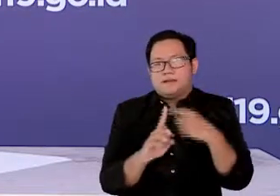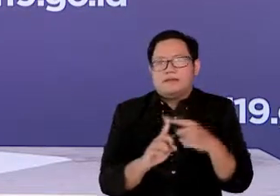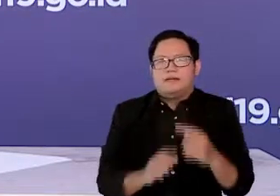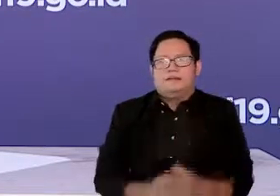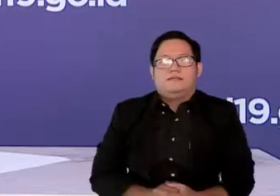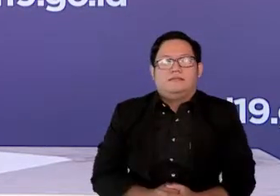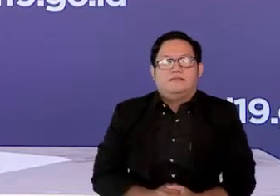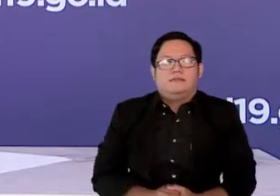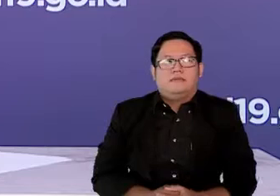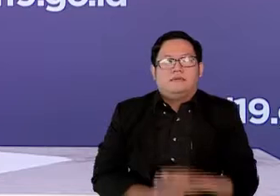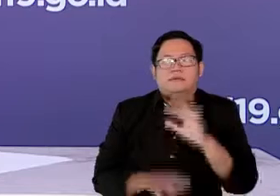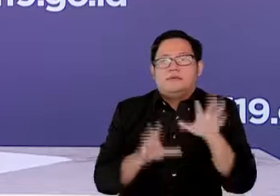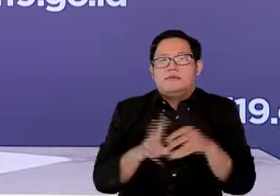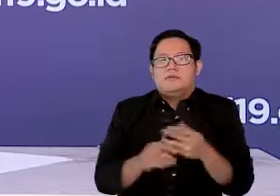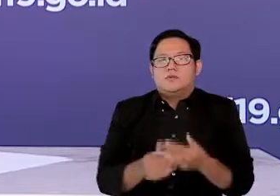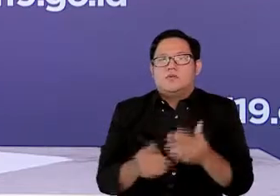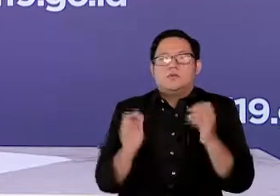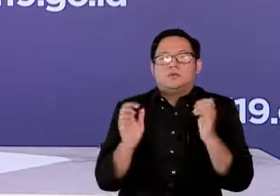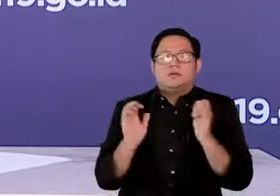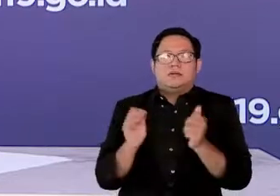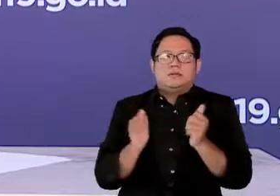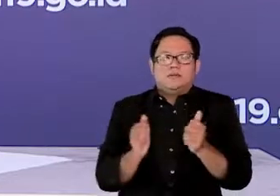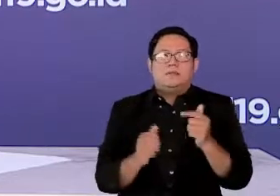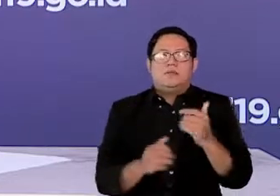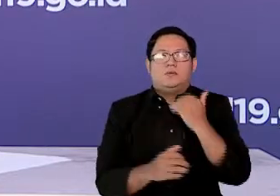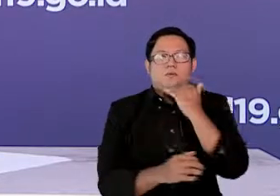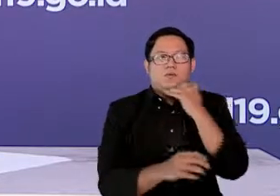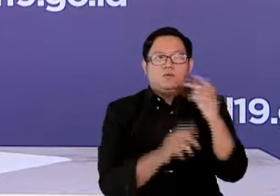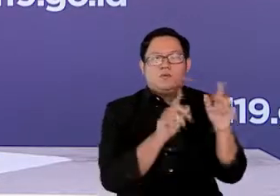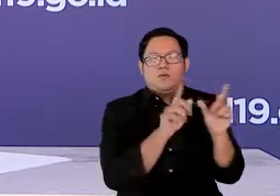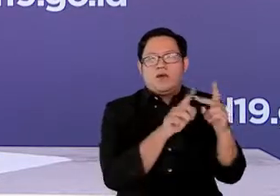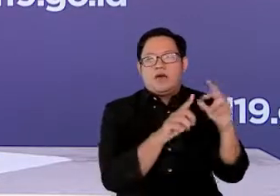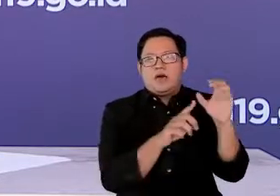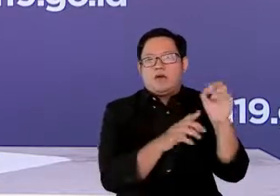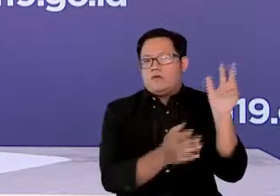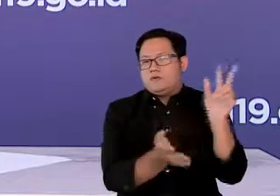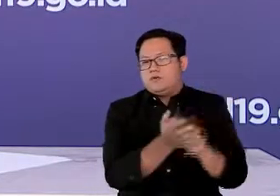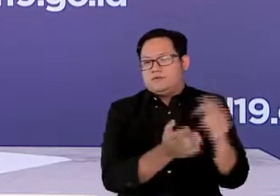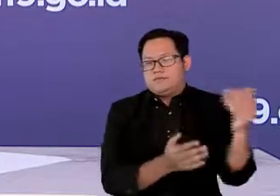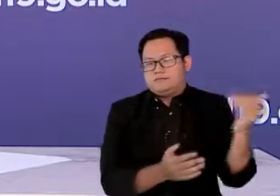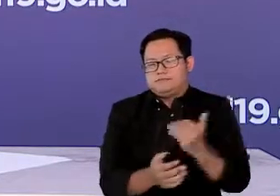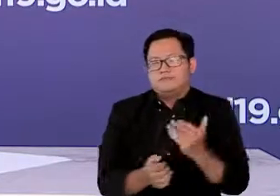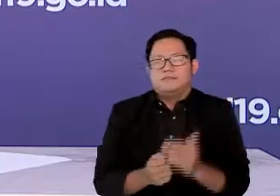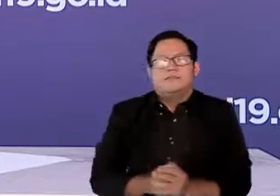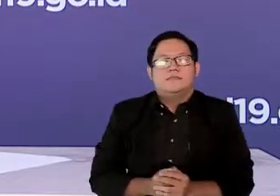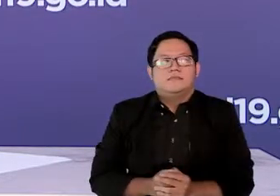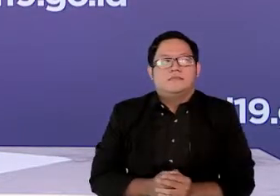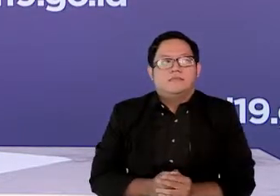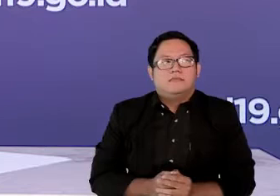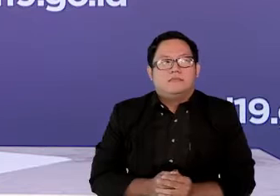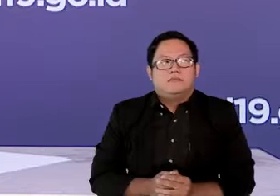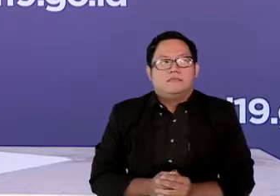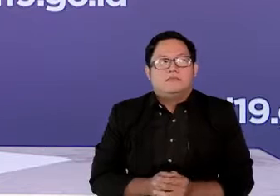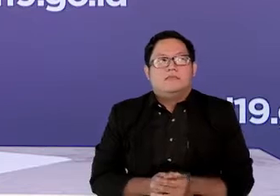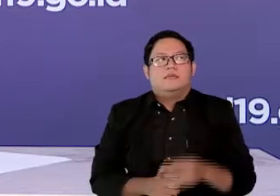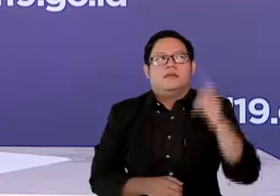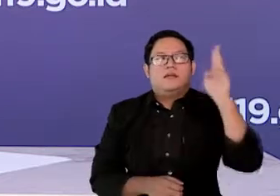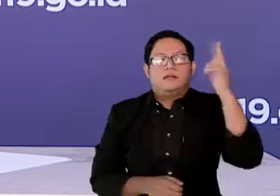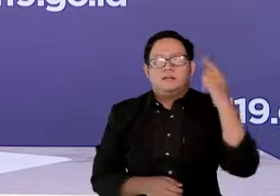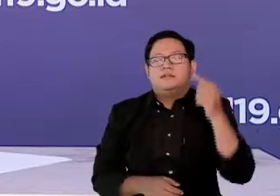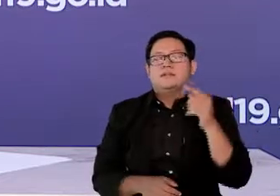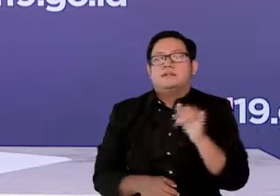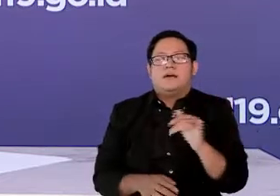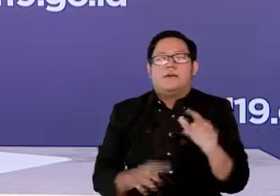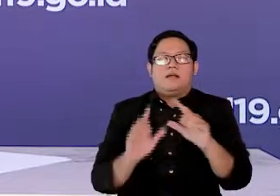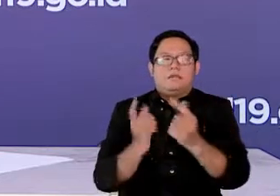target set by WHO. In addition, the central government has also involved various elements